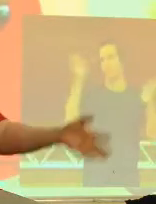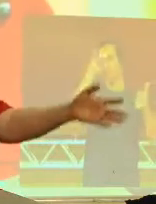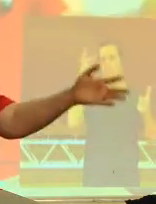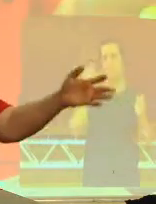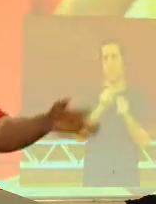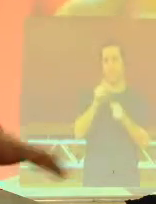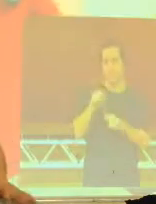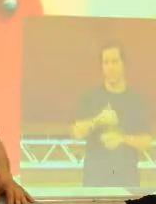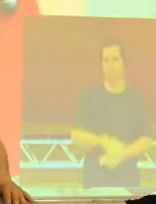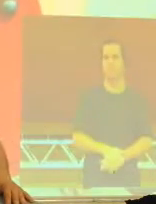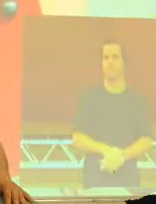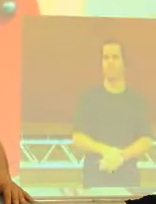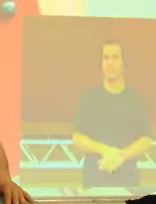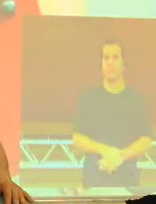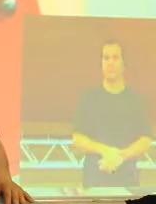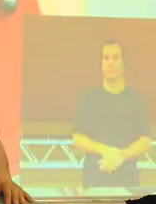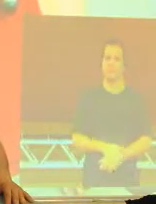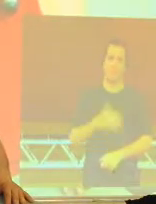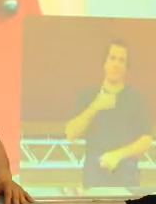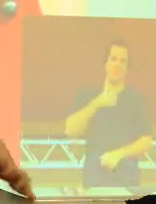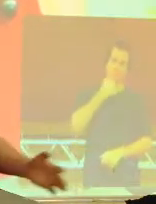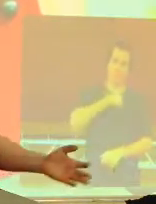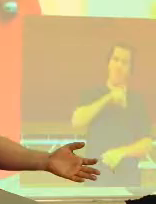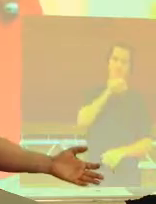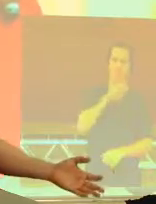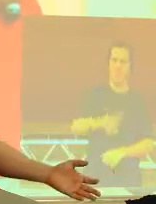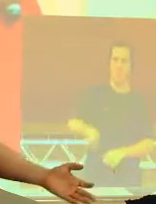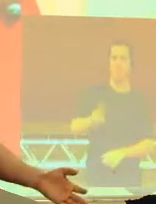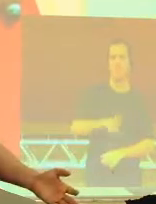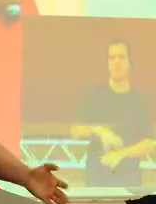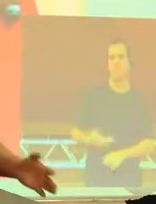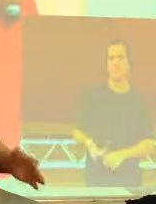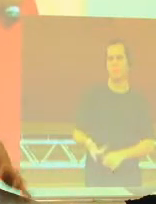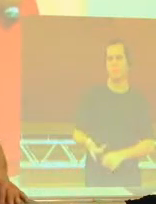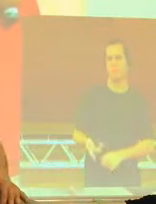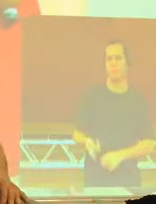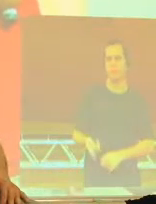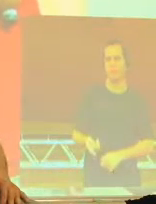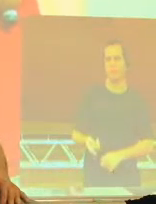My mother uses it. She's in her 80s.